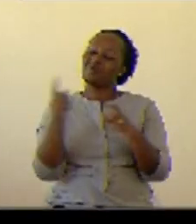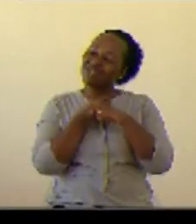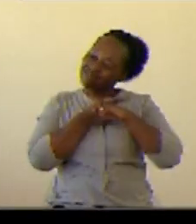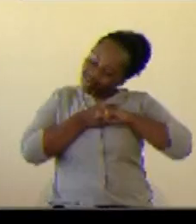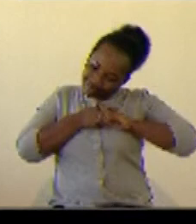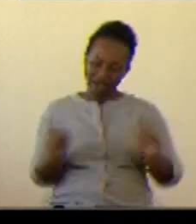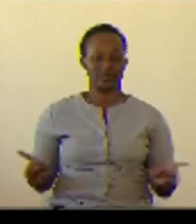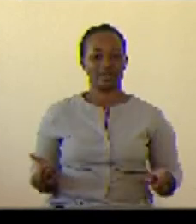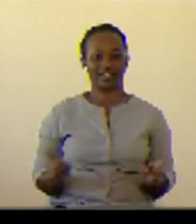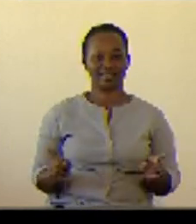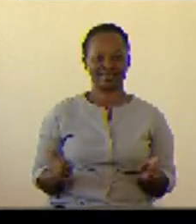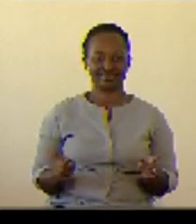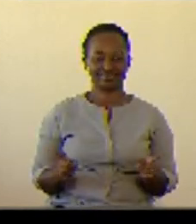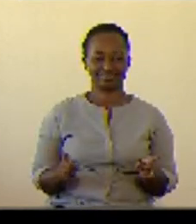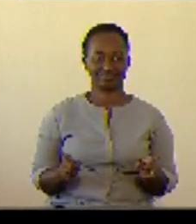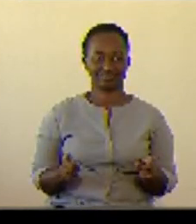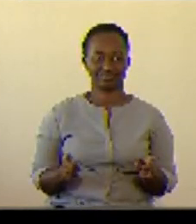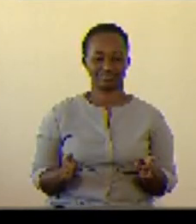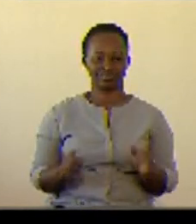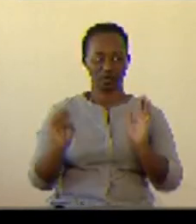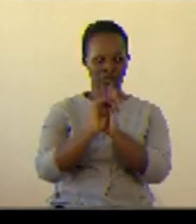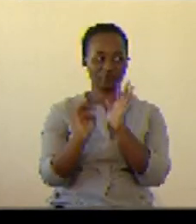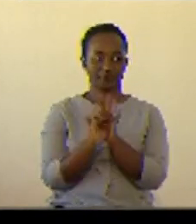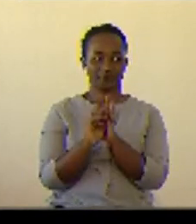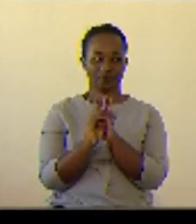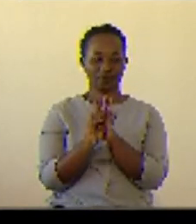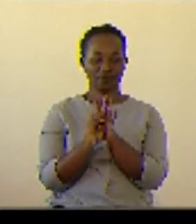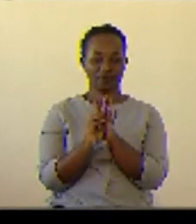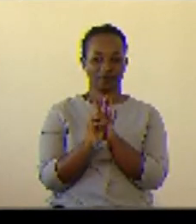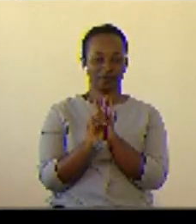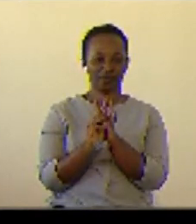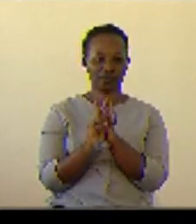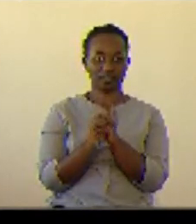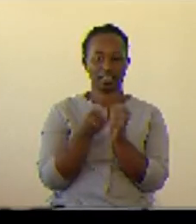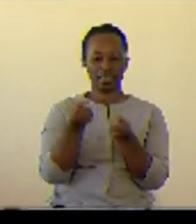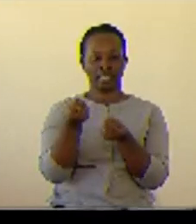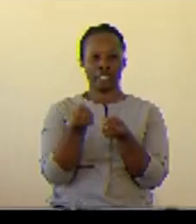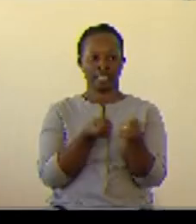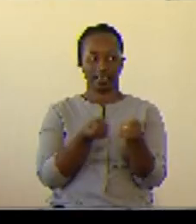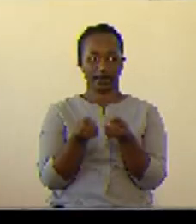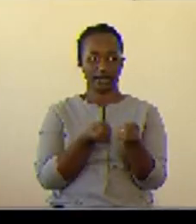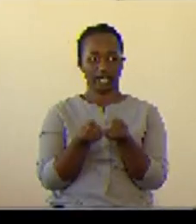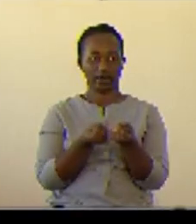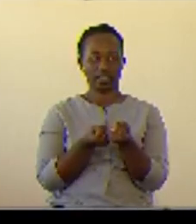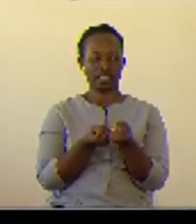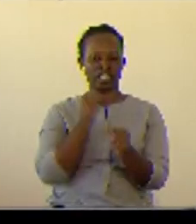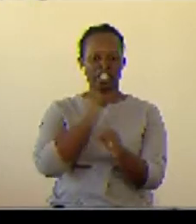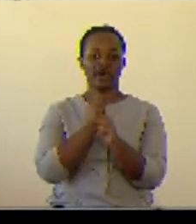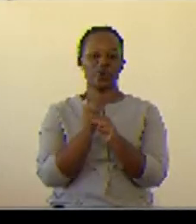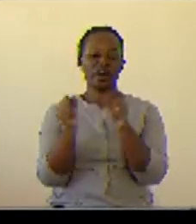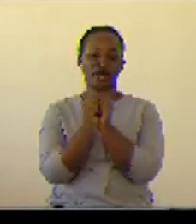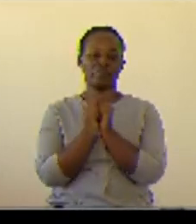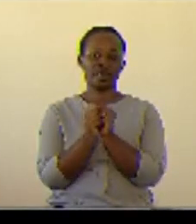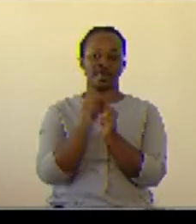related merge. So e.g., we have an example, a car producer merging with a travel agency.